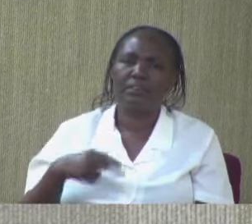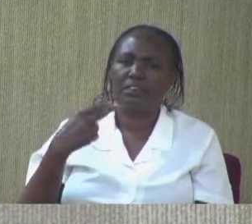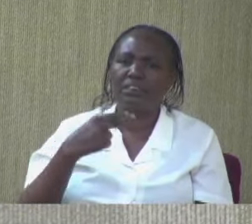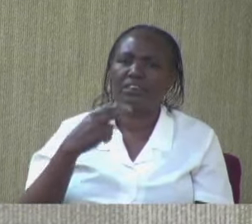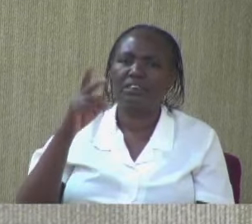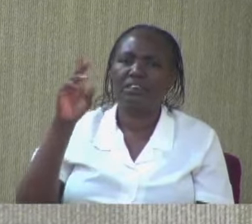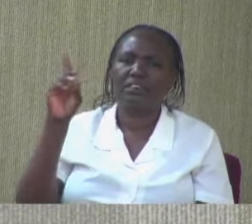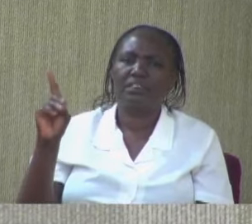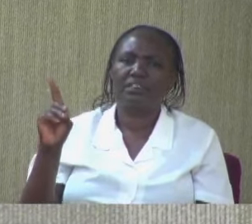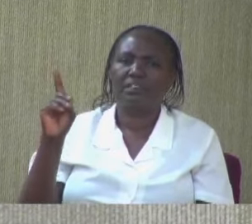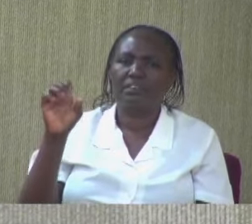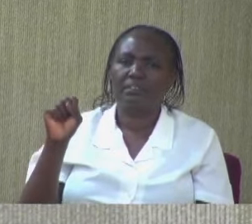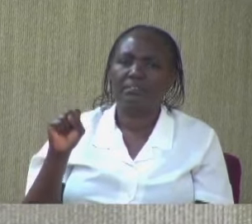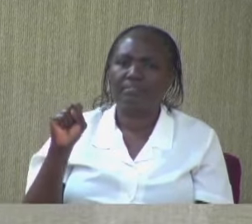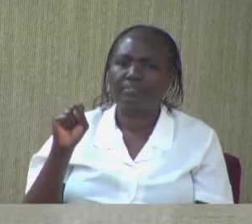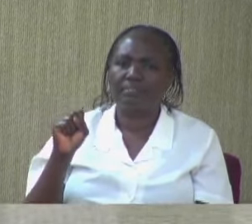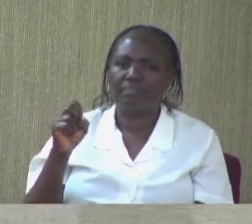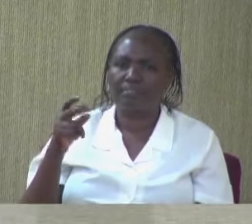isn't it?